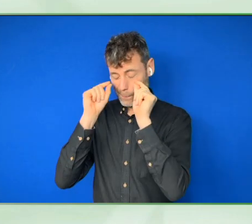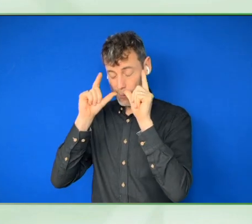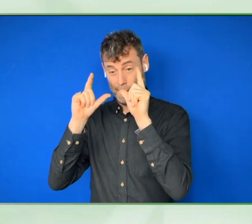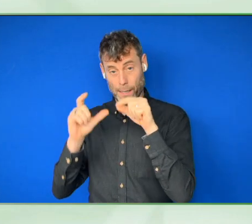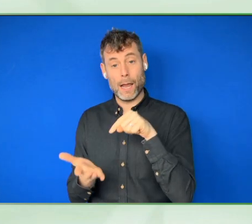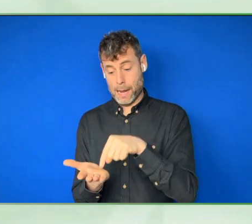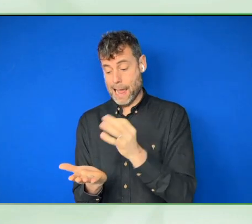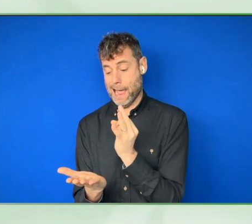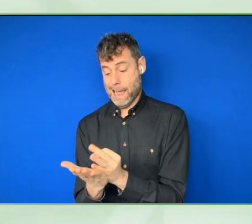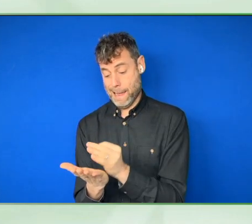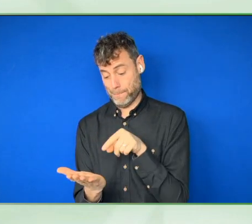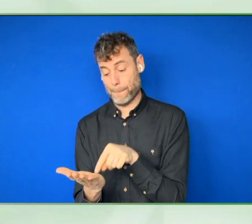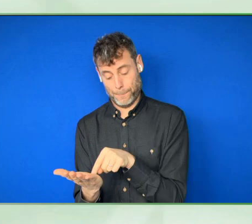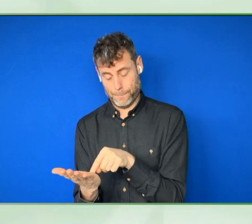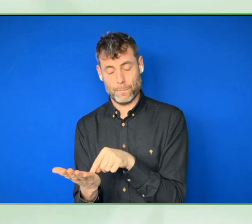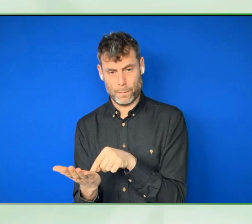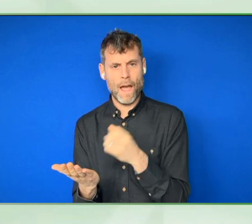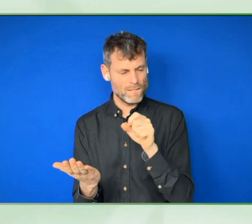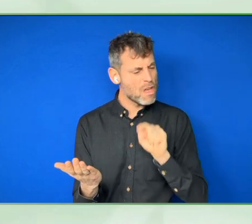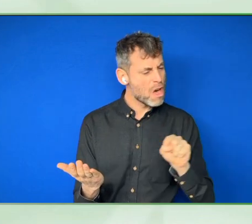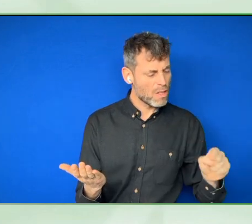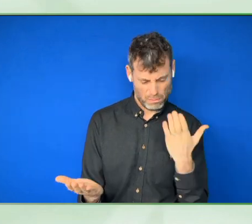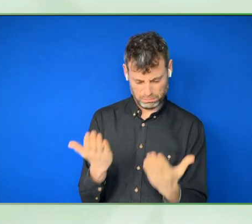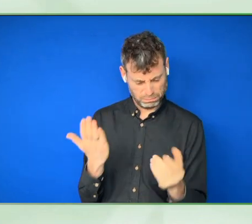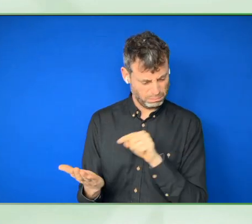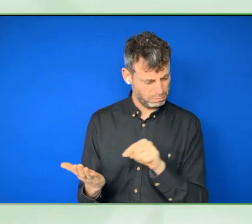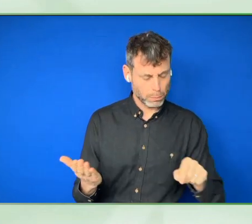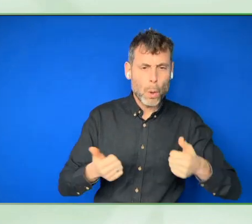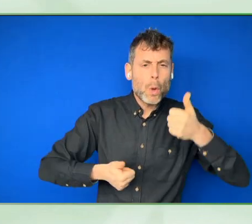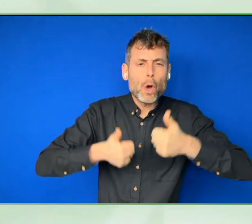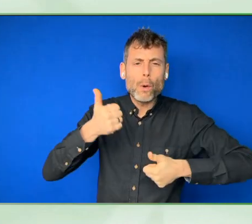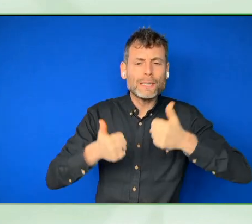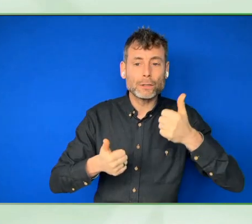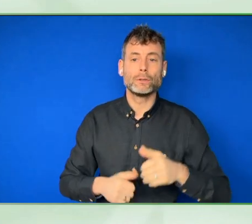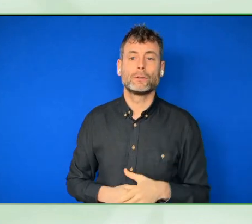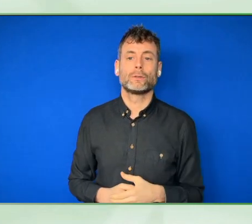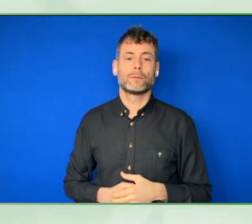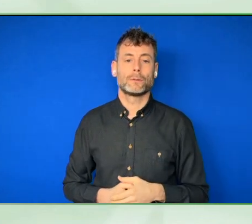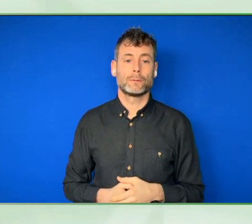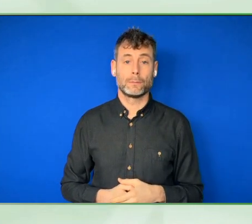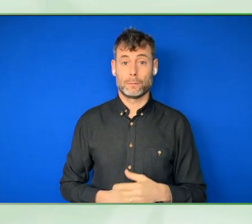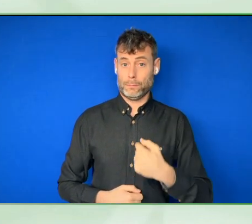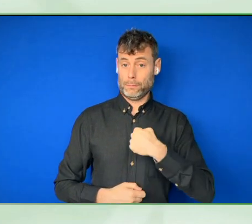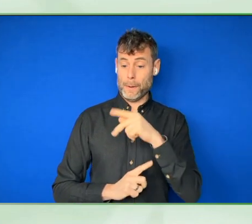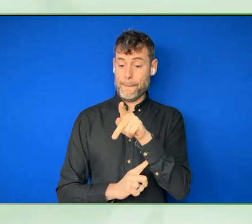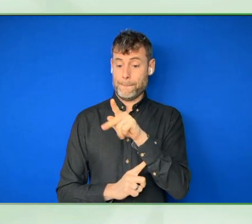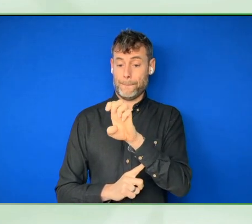we're quite unique in 3 different ways. So one, as I mentioned earlier, we have a clinically validated distance and near vision